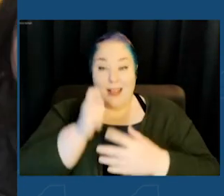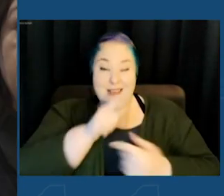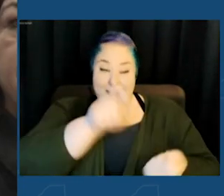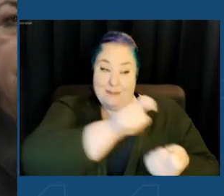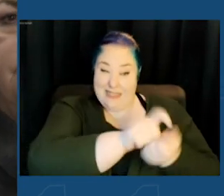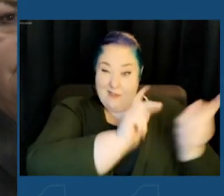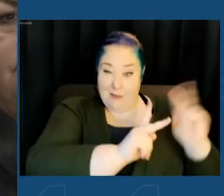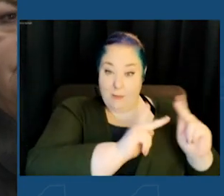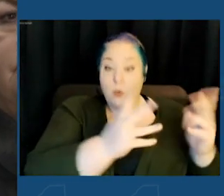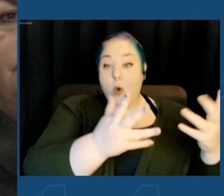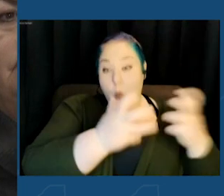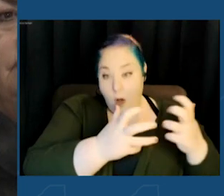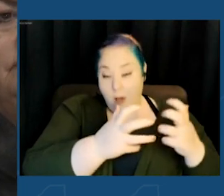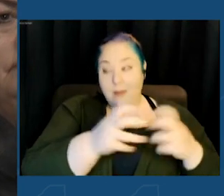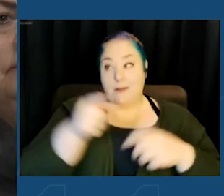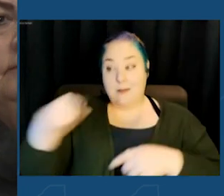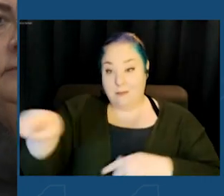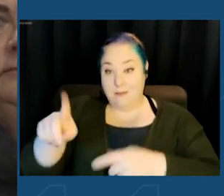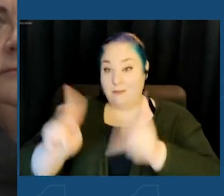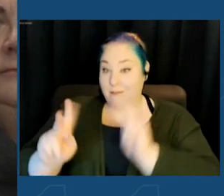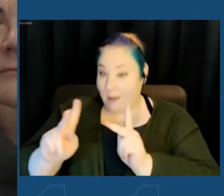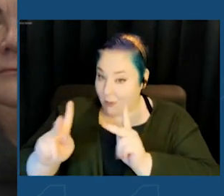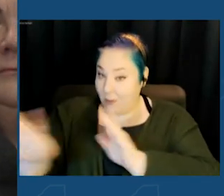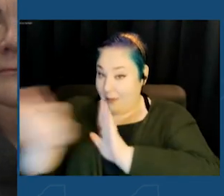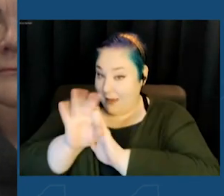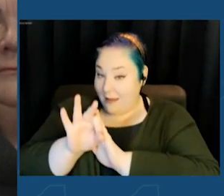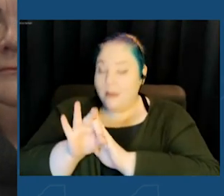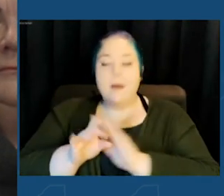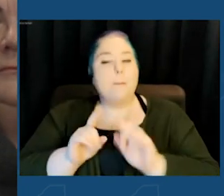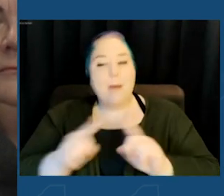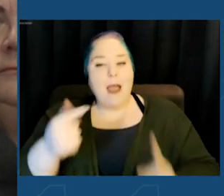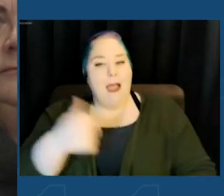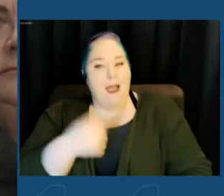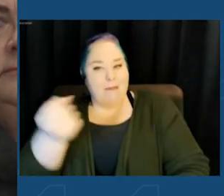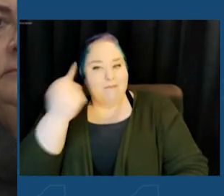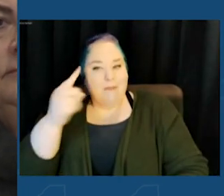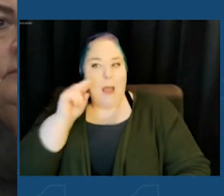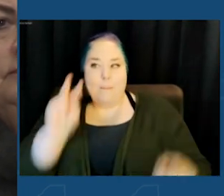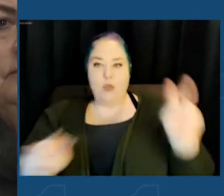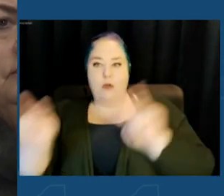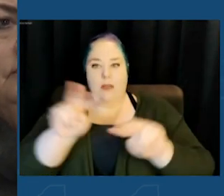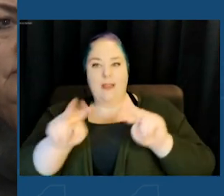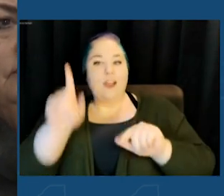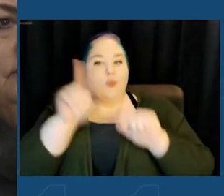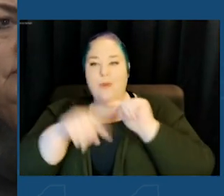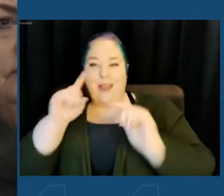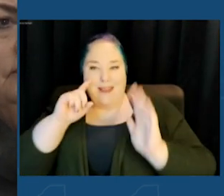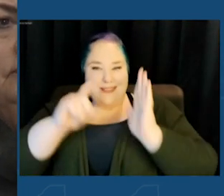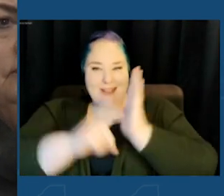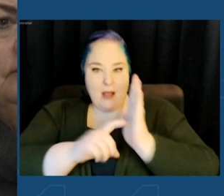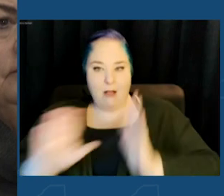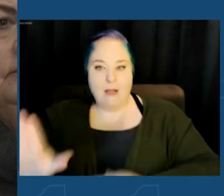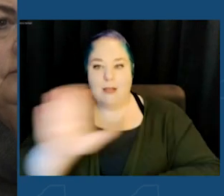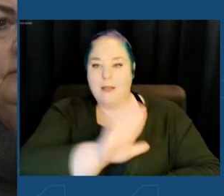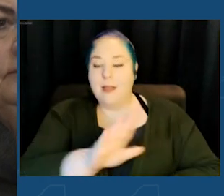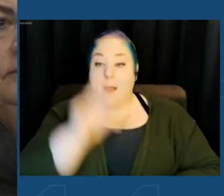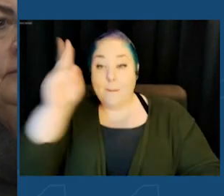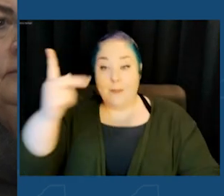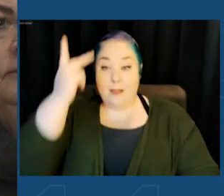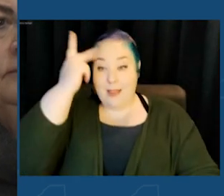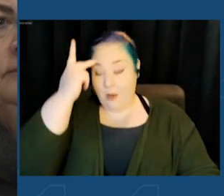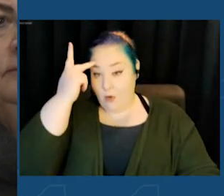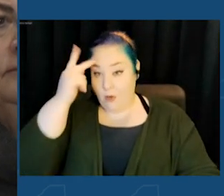who are sent to me but I'm looking for someone who you can't tell what their political disposition is